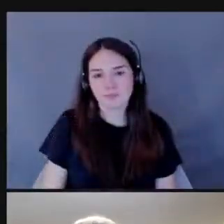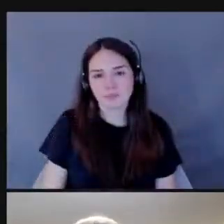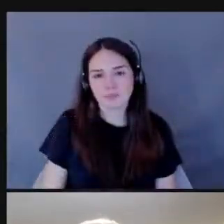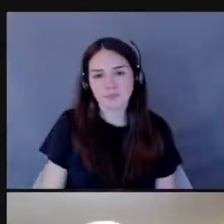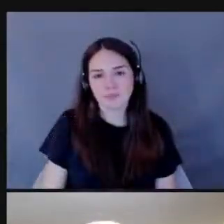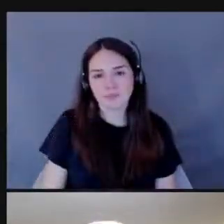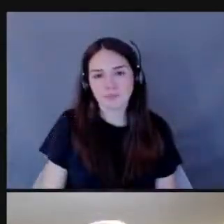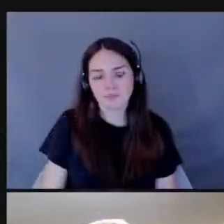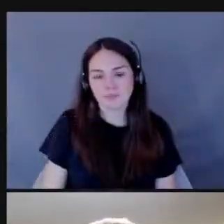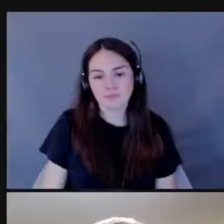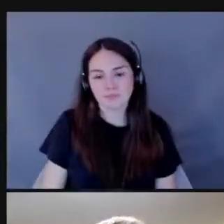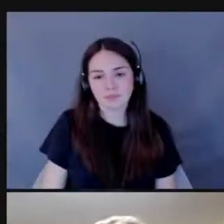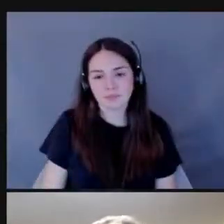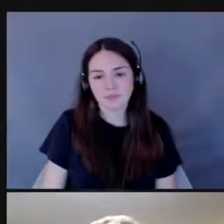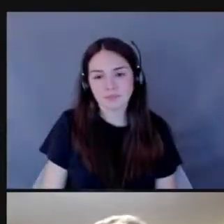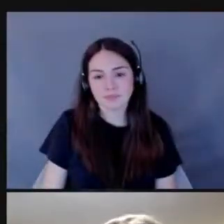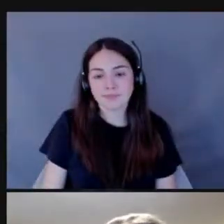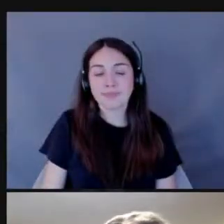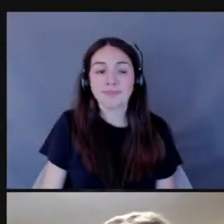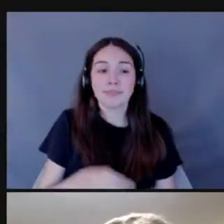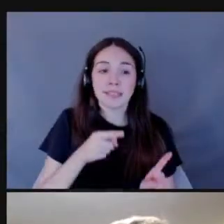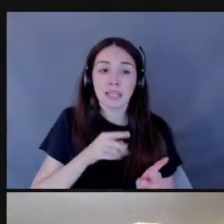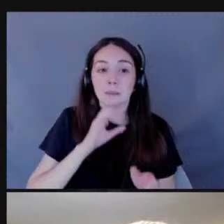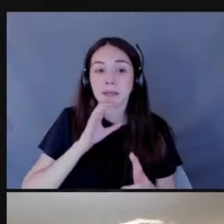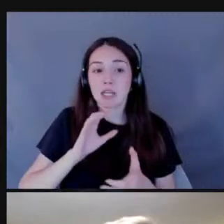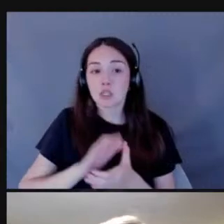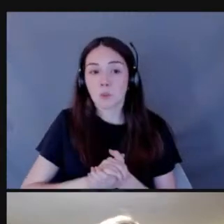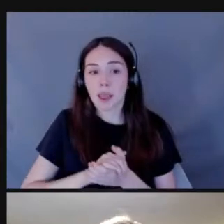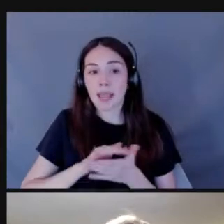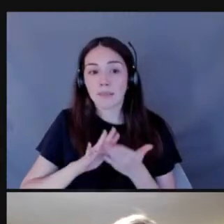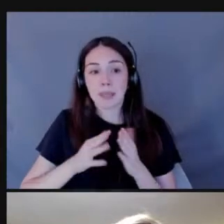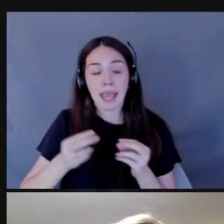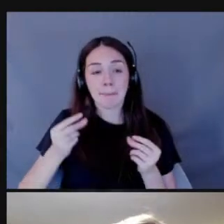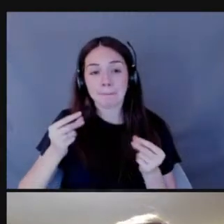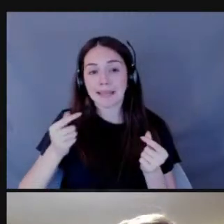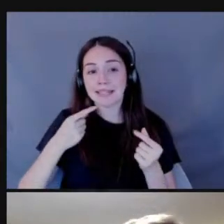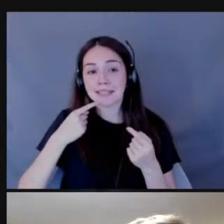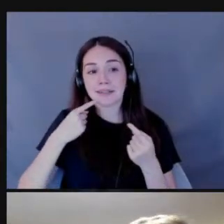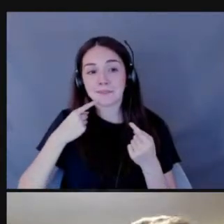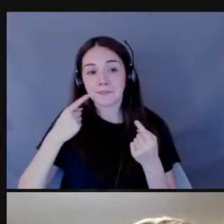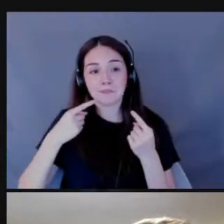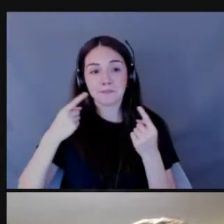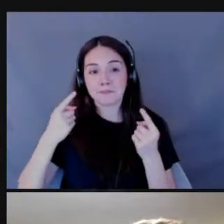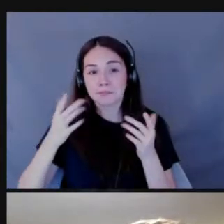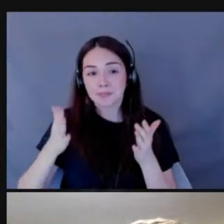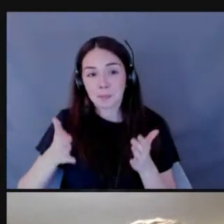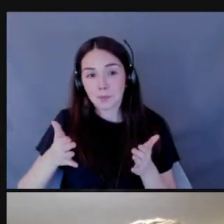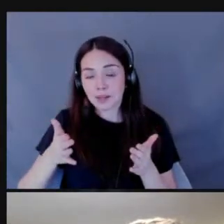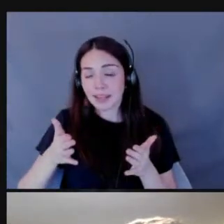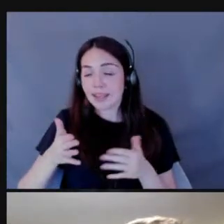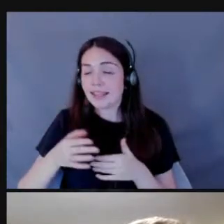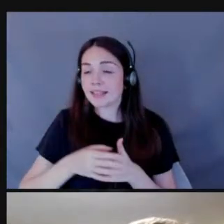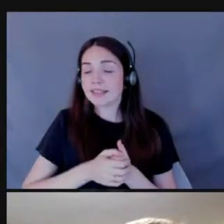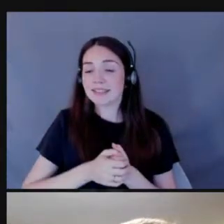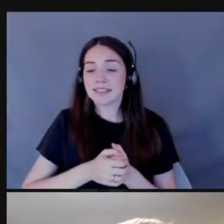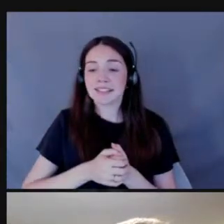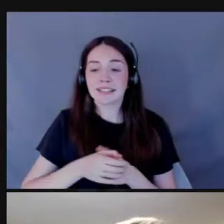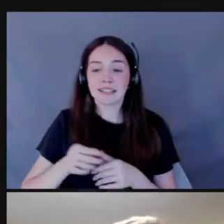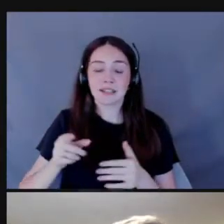And off the back of that, he and his wife became instant celebrities. They were bombarded by the